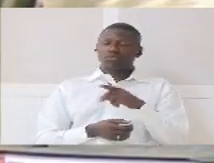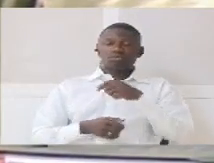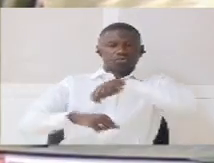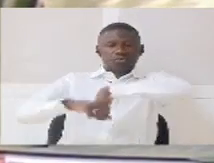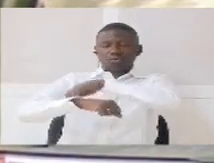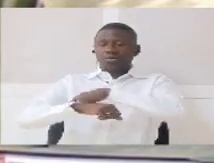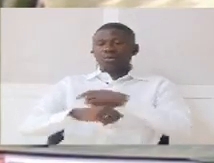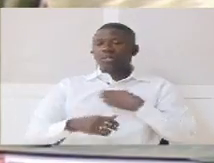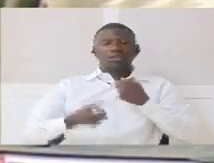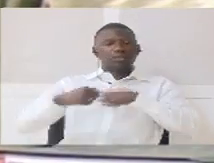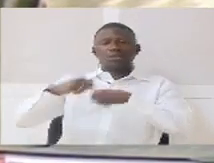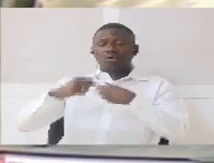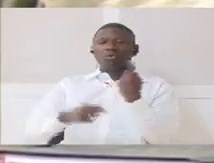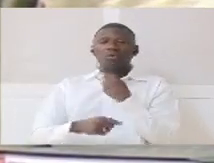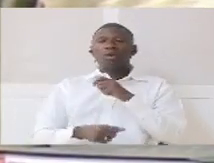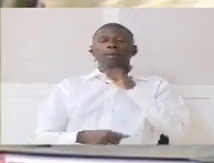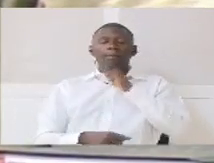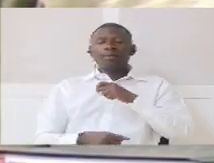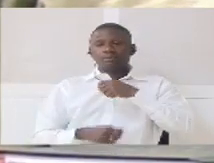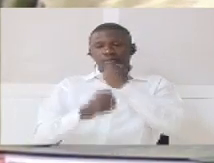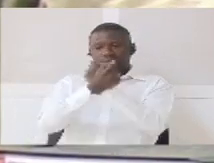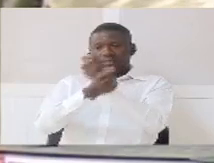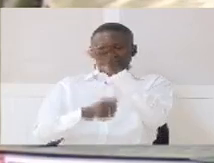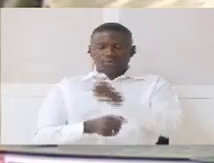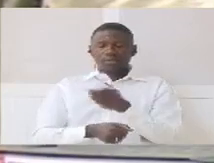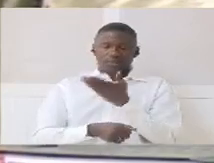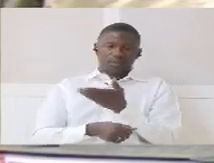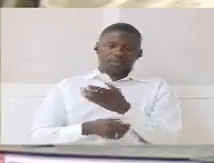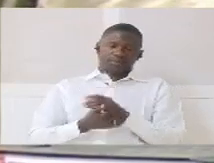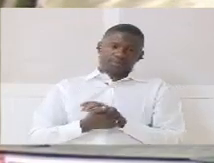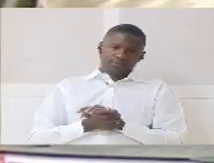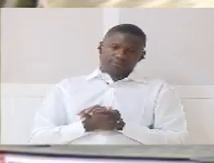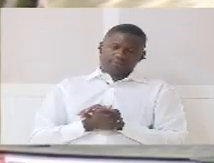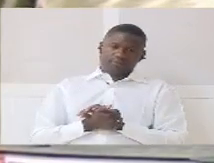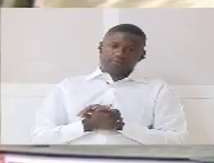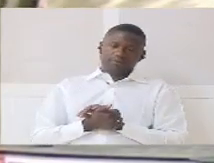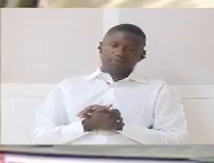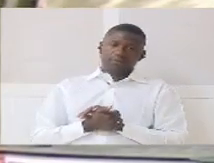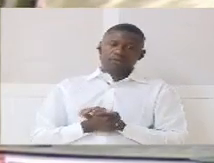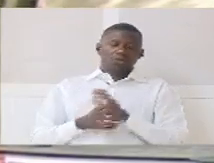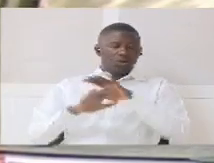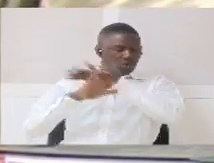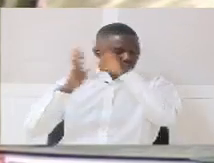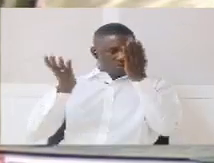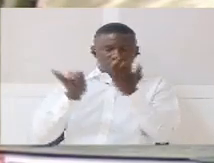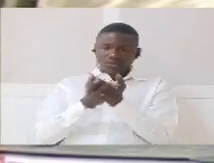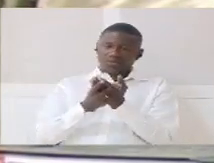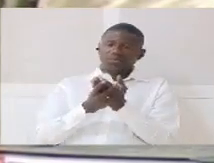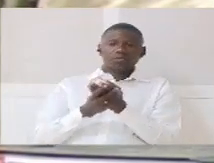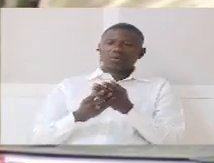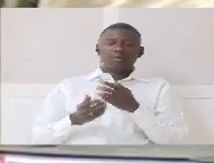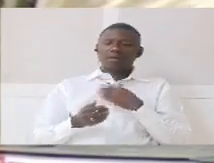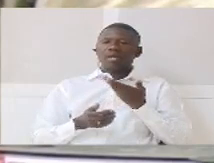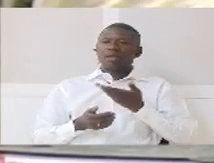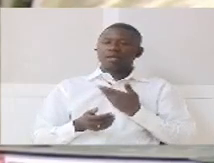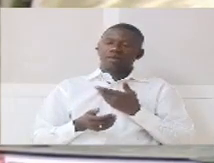the male prisoners. Hello, Jimbe. Very bad thing called inherit gay. All this we inherited. Very bad administration.